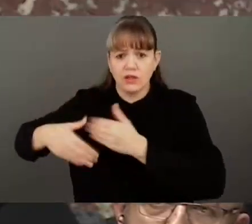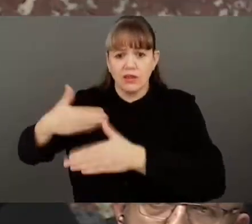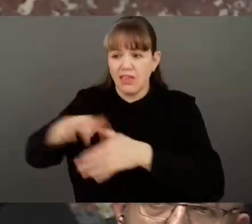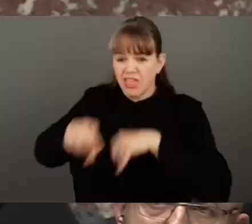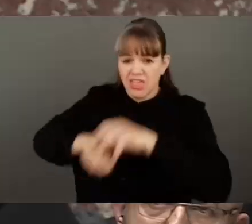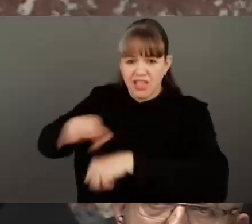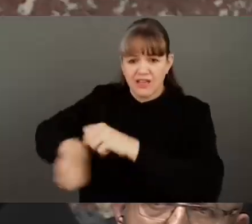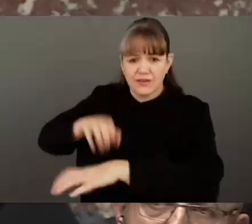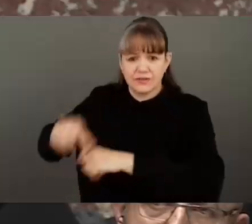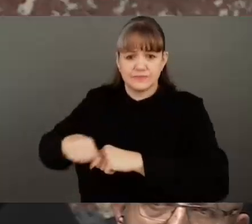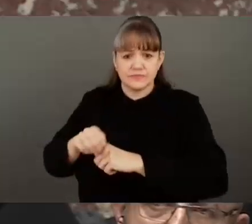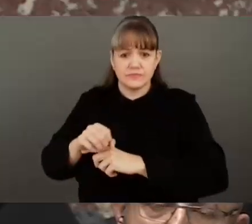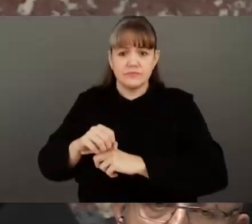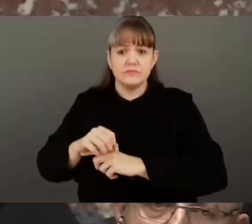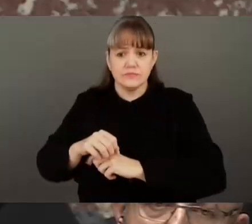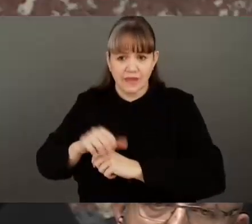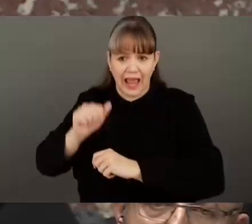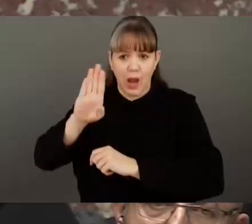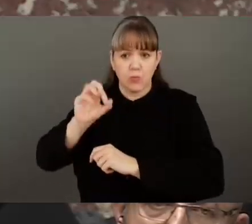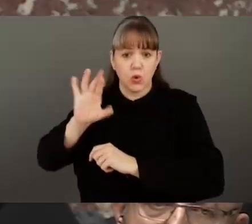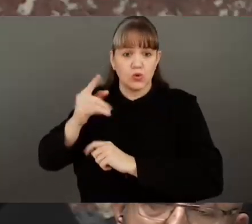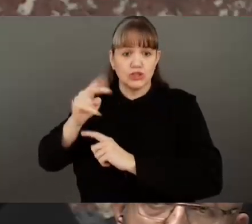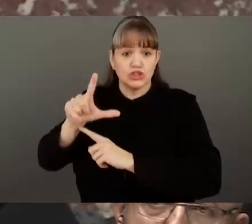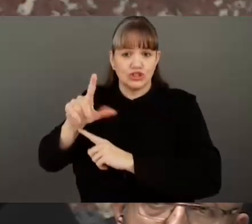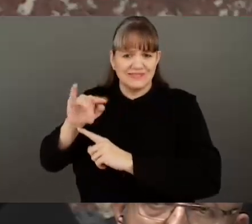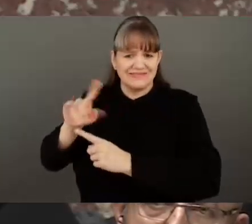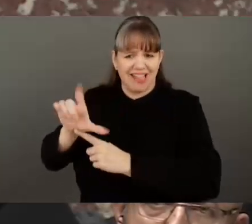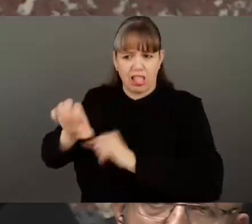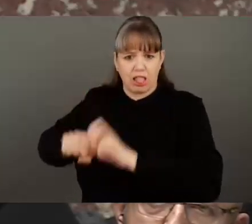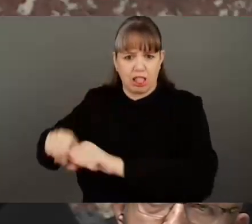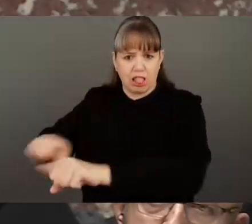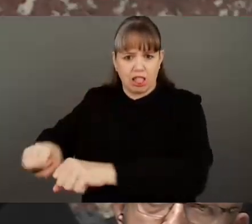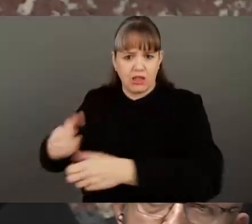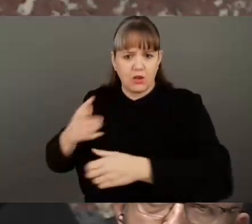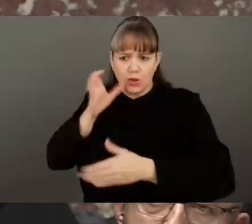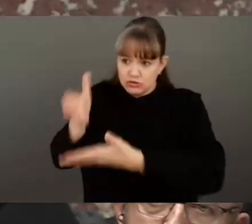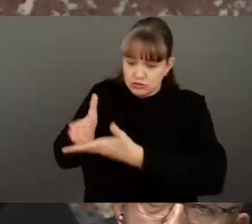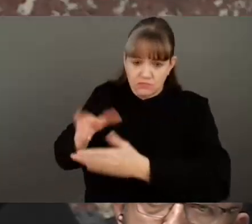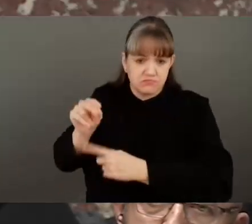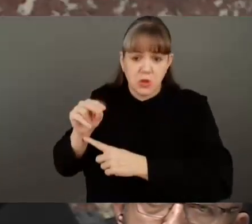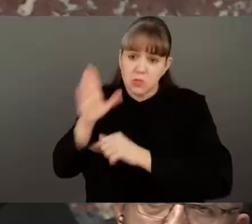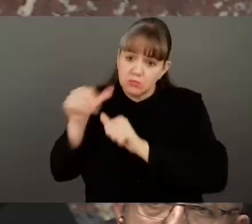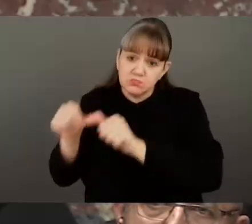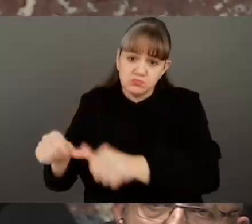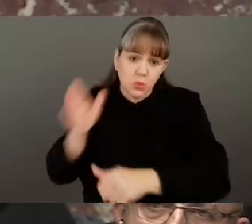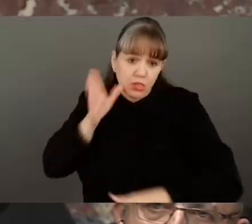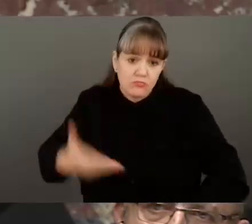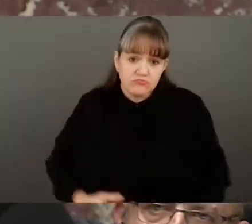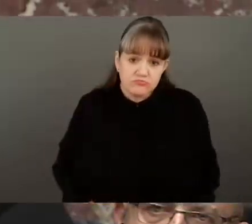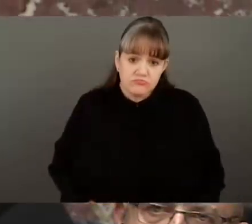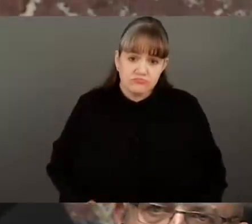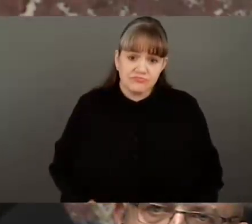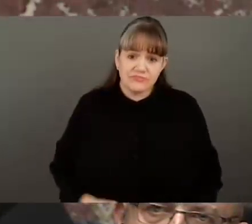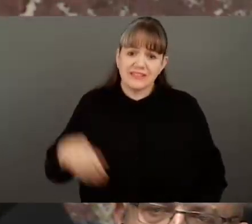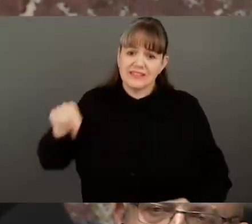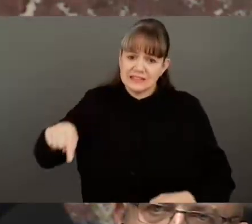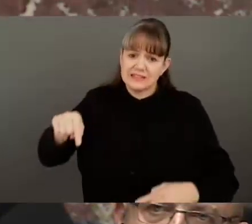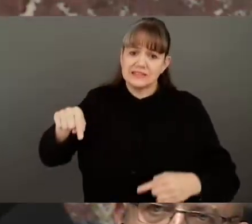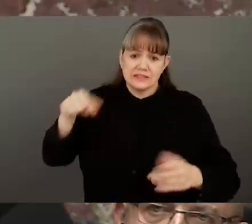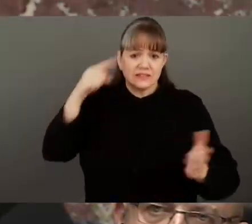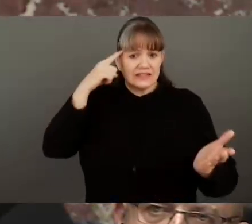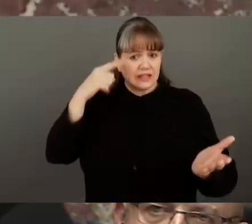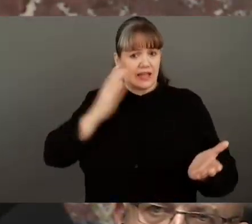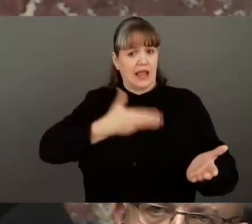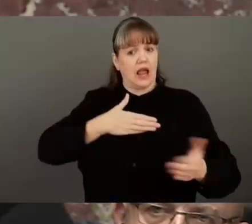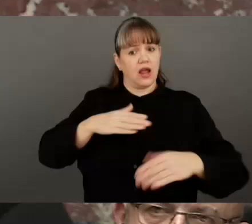now? Just like our Premier, they believe that it was an unforgivable sin for our founders to assume control over these lands